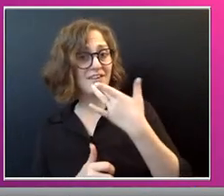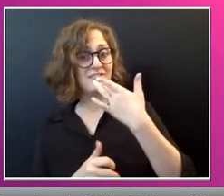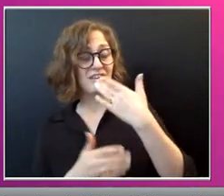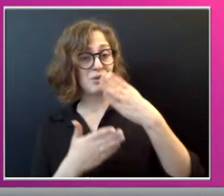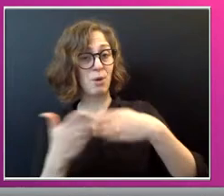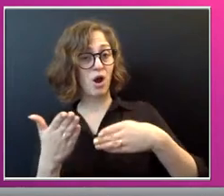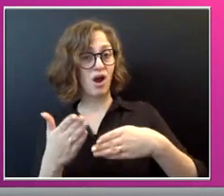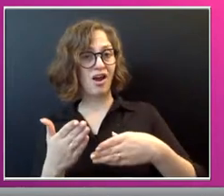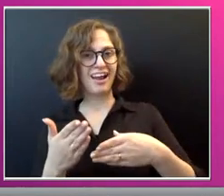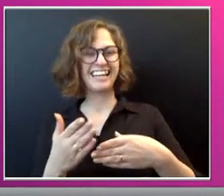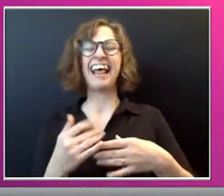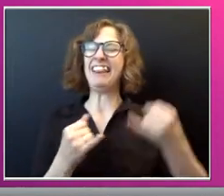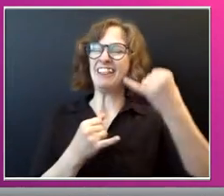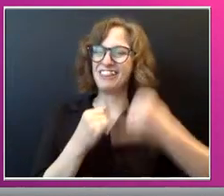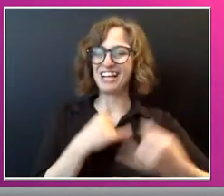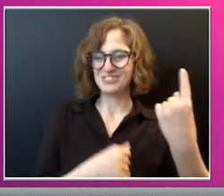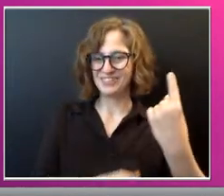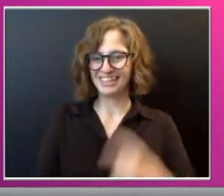last part. One.